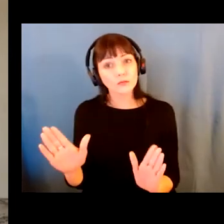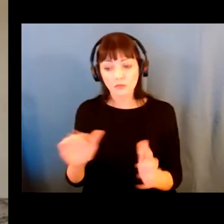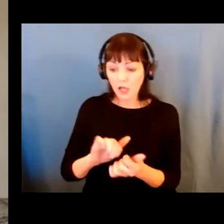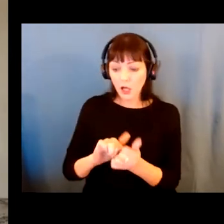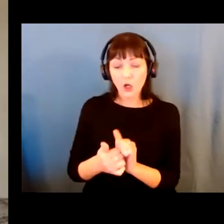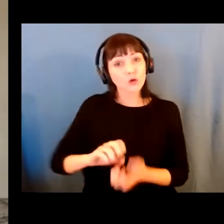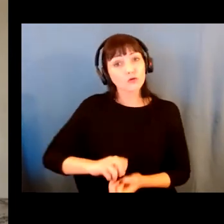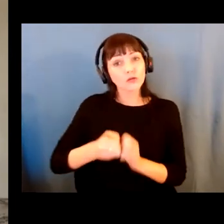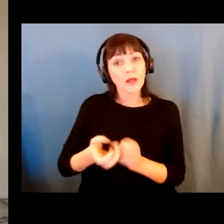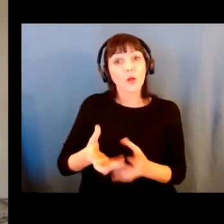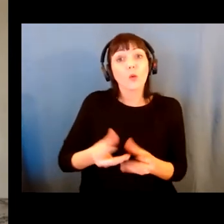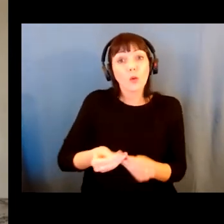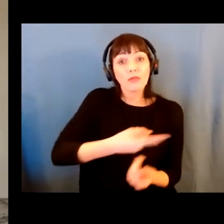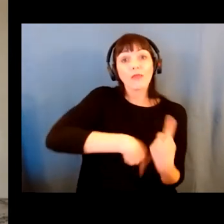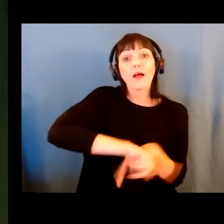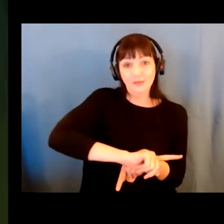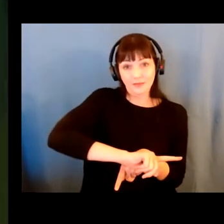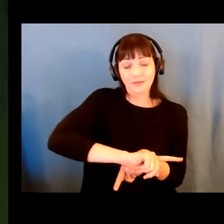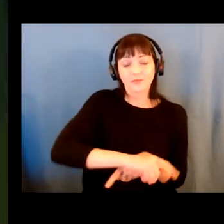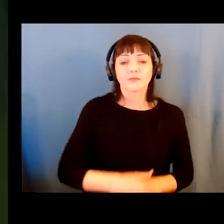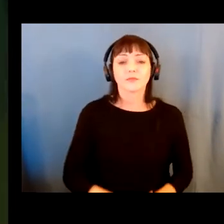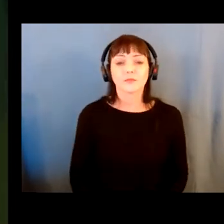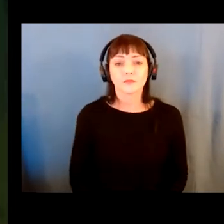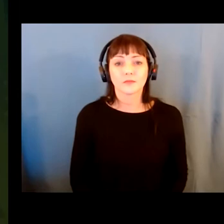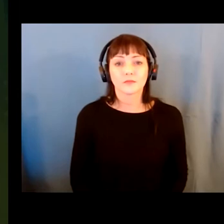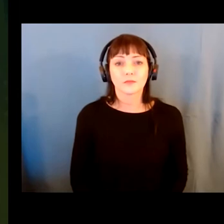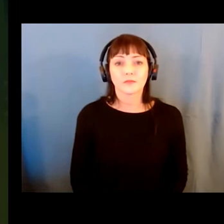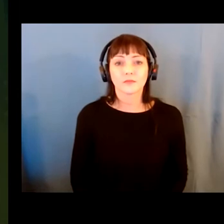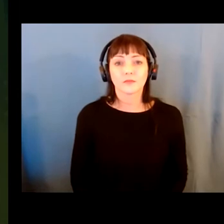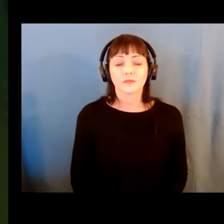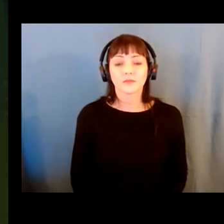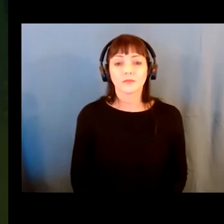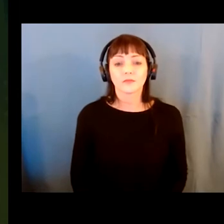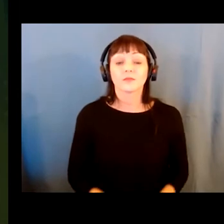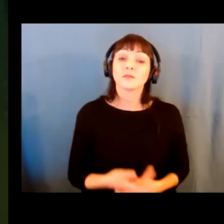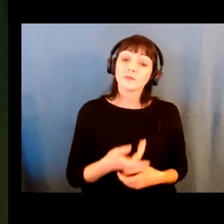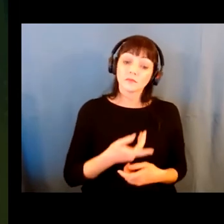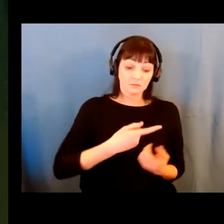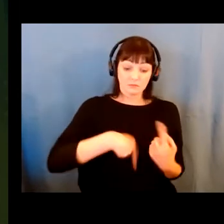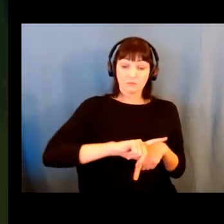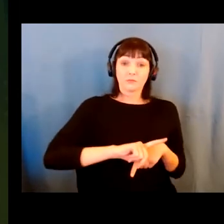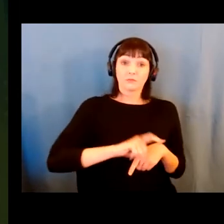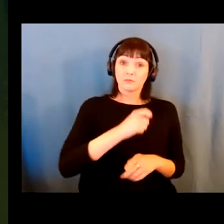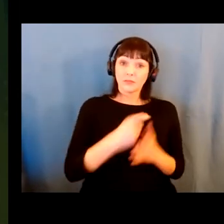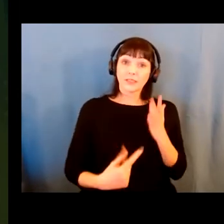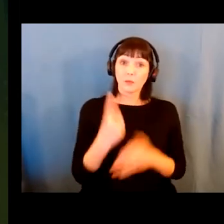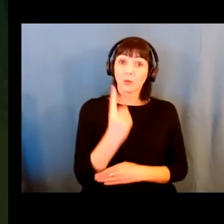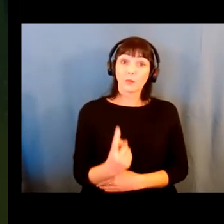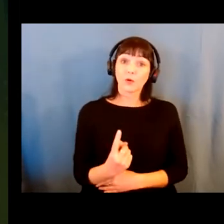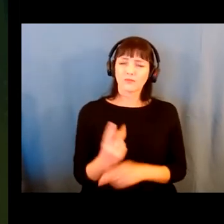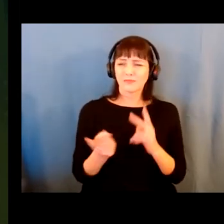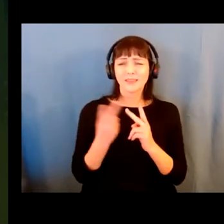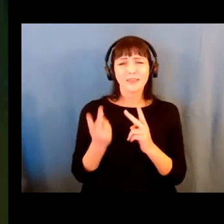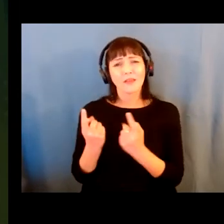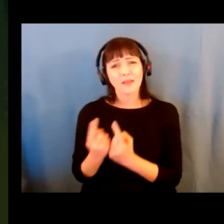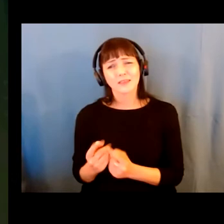co-create the new discourses with us, basically. As disabled people, there are other things going on that exhaust